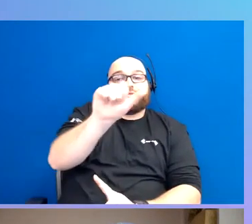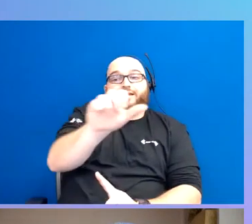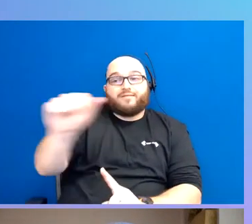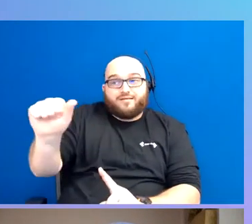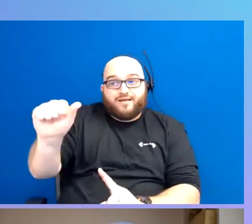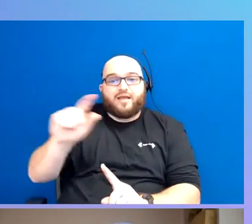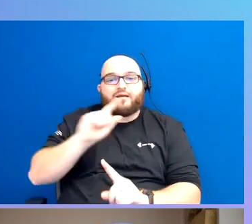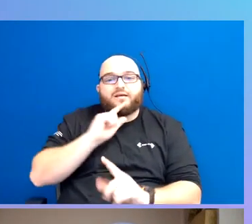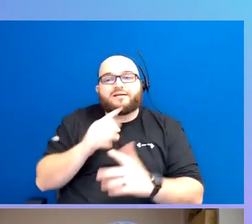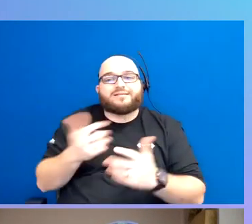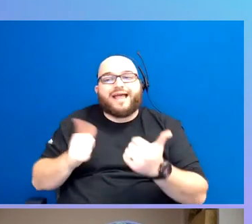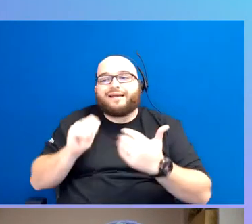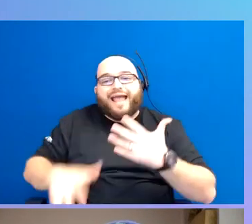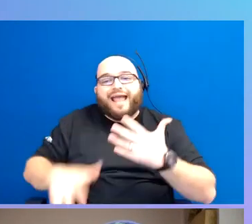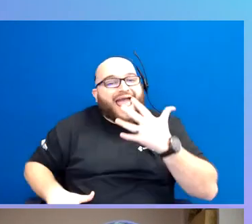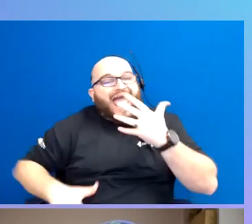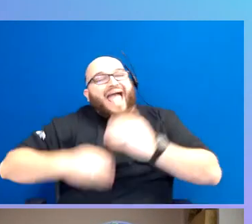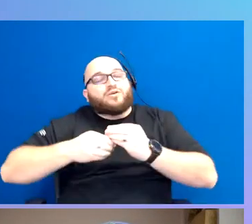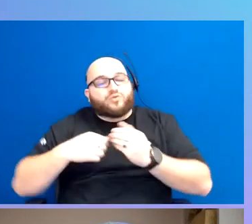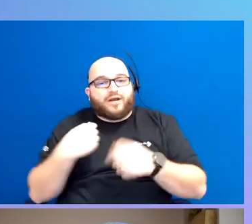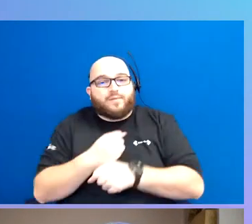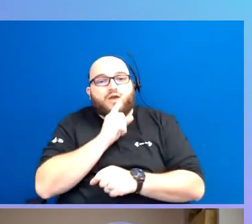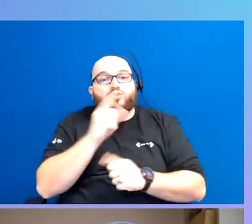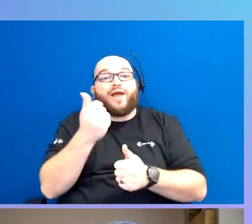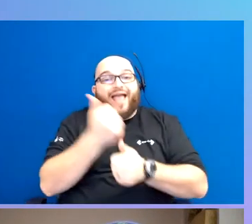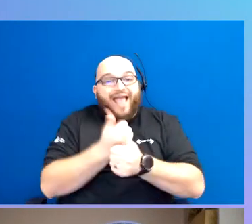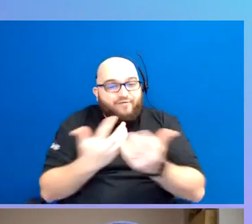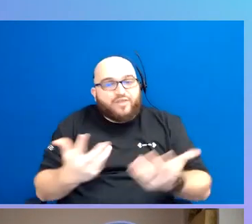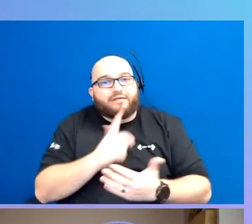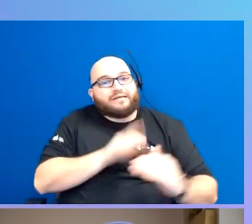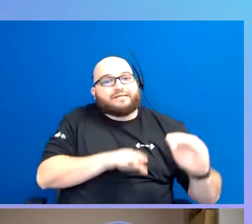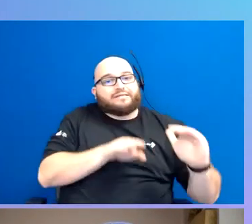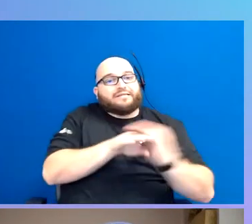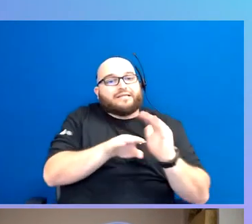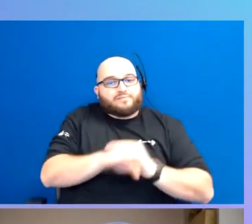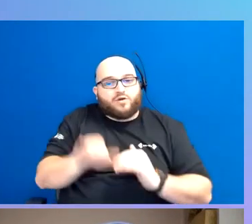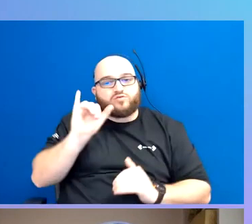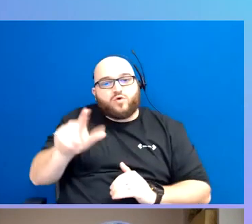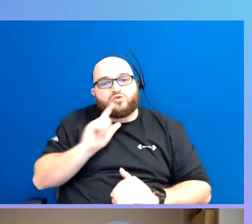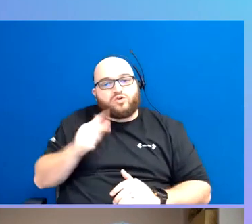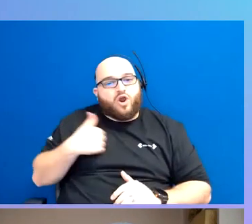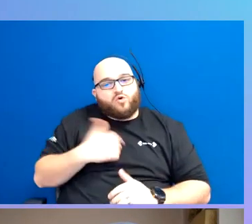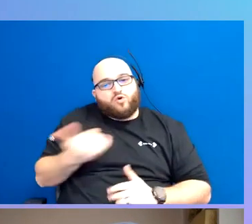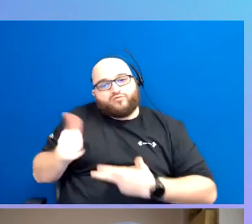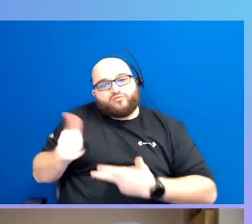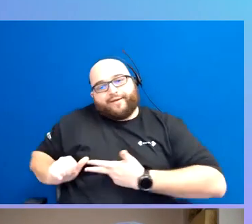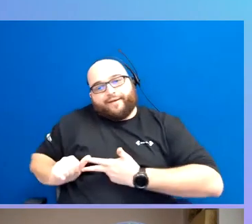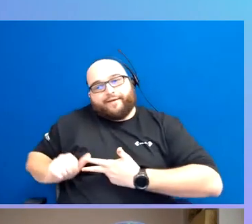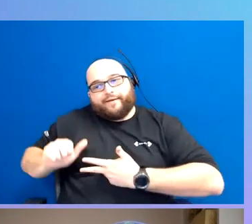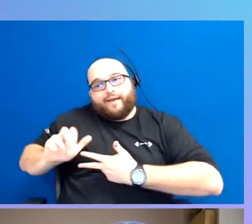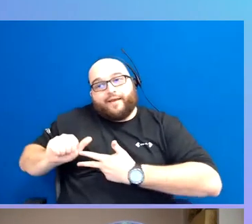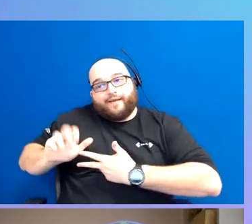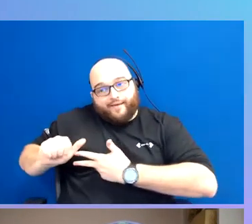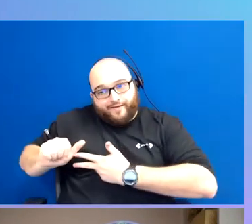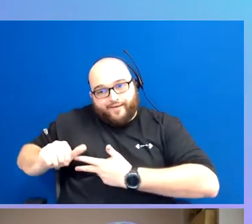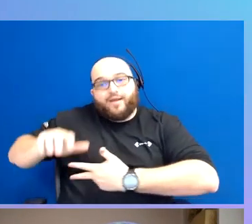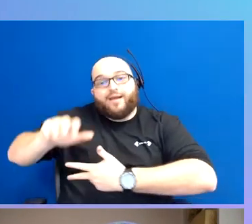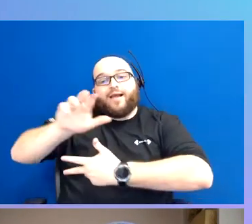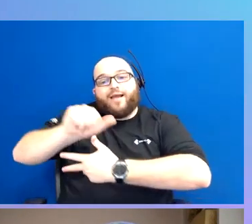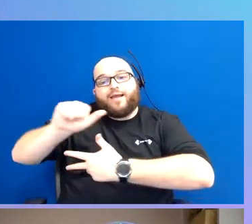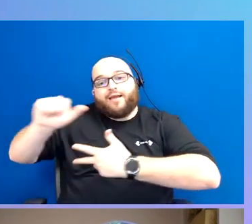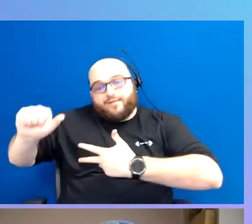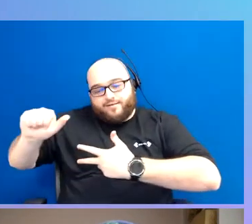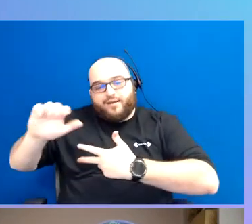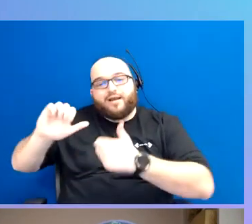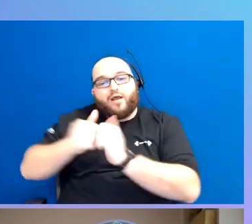kind of extra credit or going above and beyond. So those are kind of the 3 levels of how the impact of